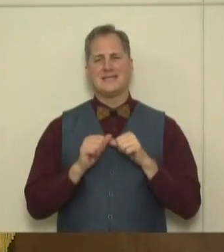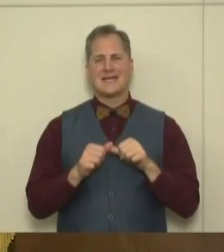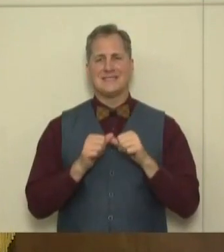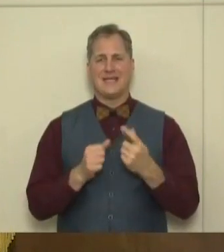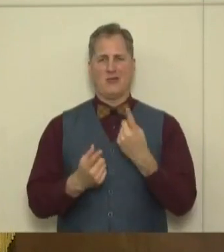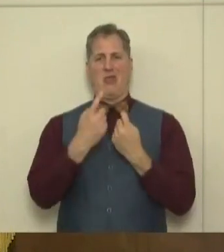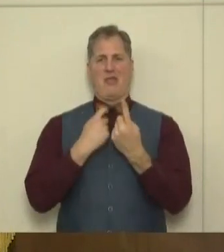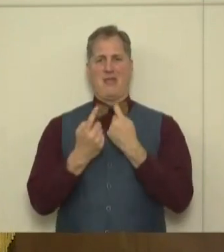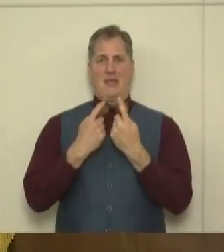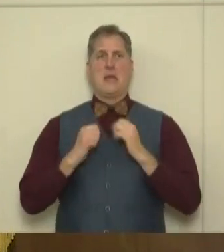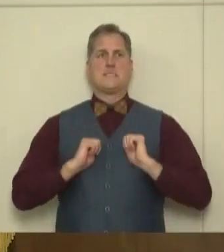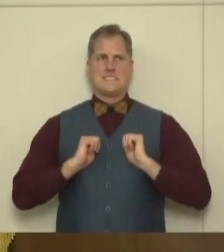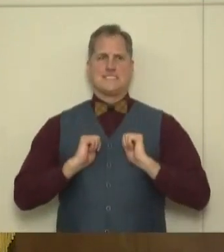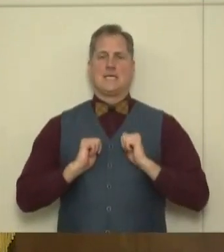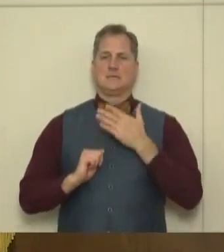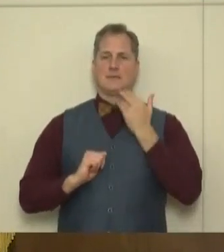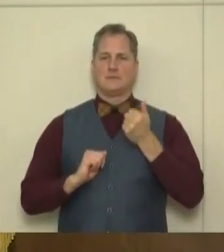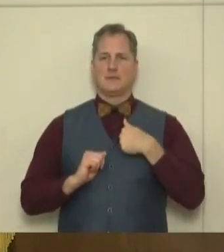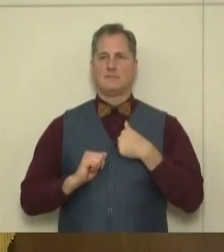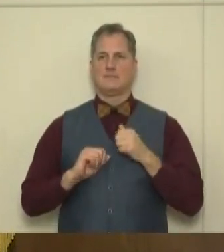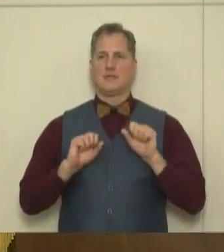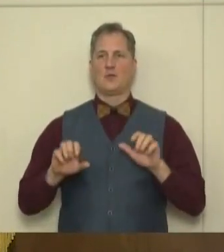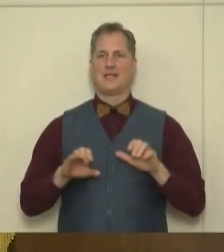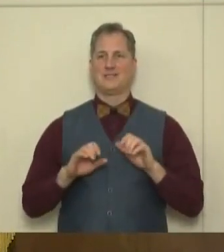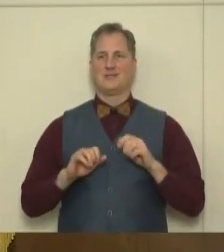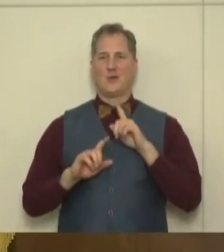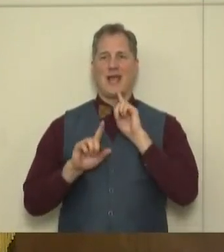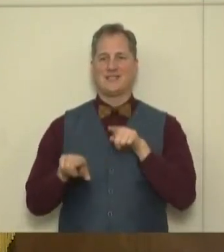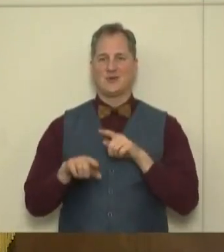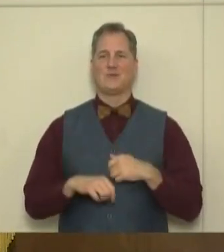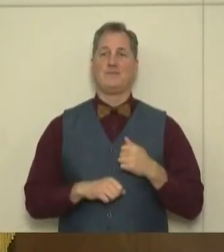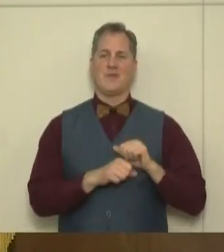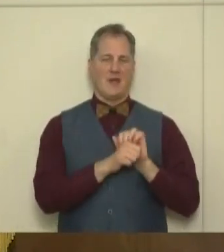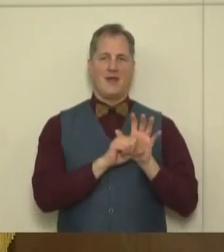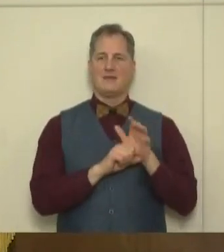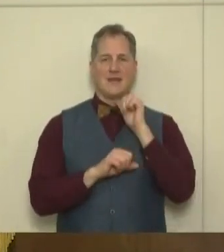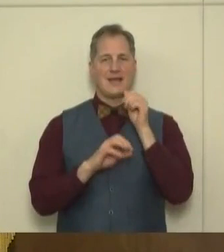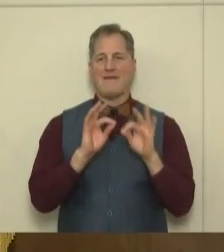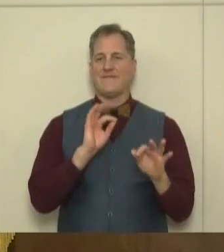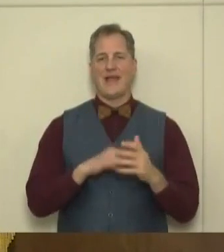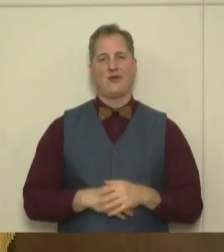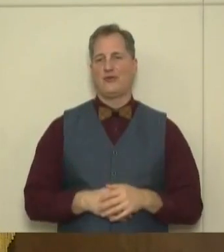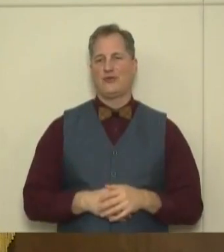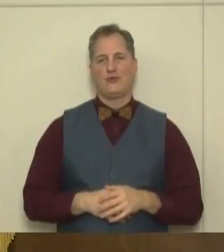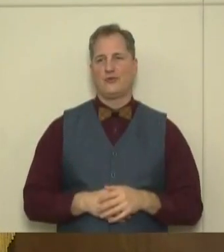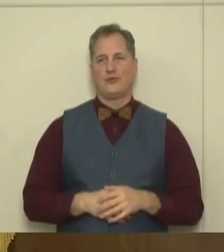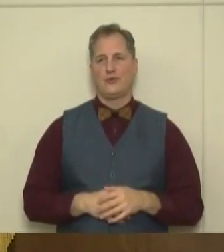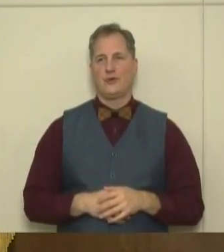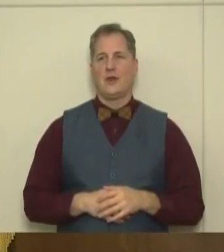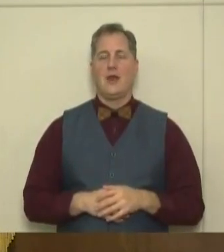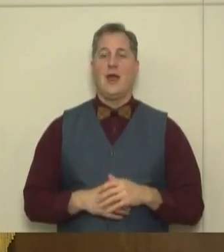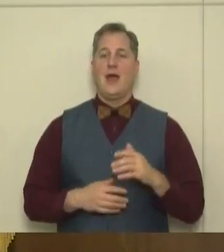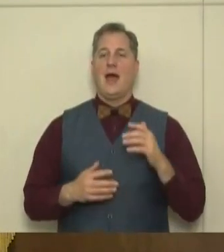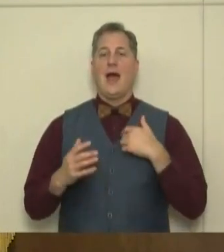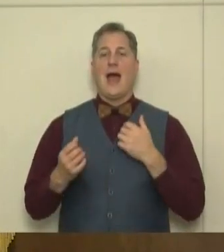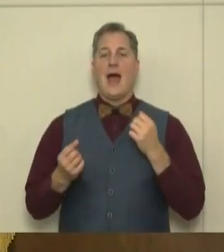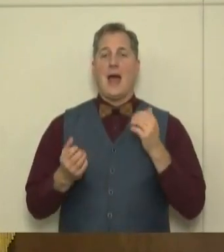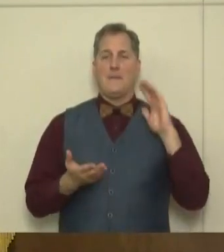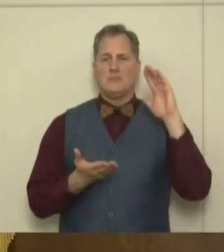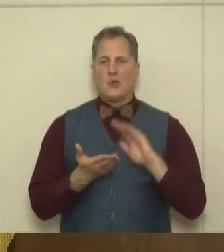Her office says that staff member started feeling ill on Thursday while in the governor's residence and was immediately sent for